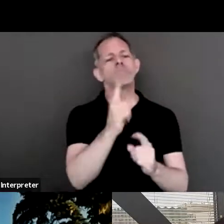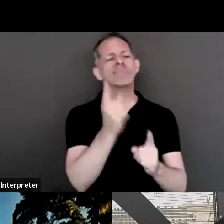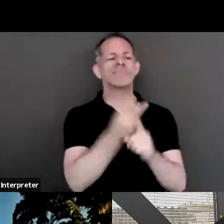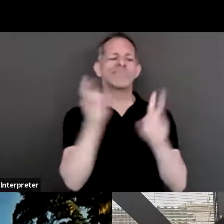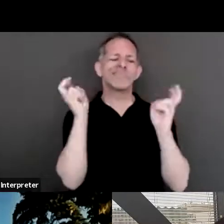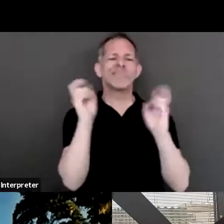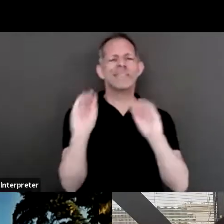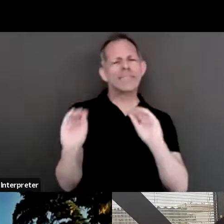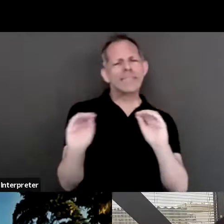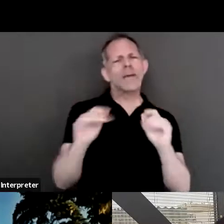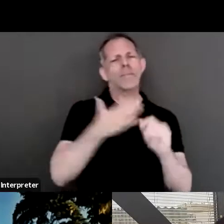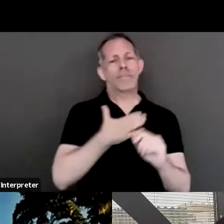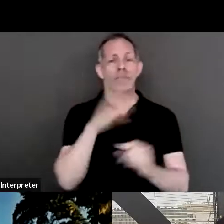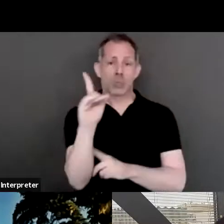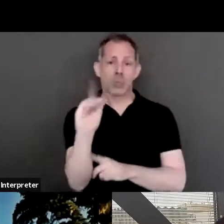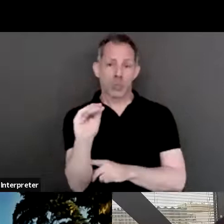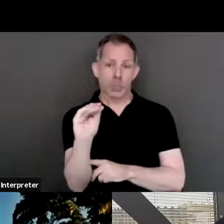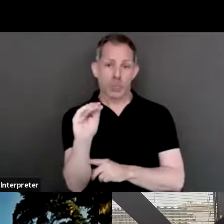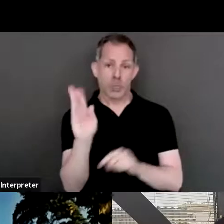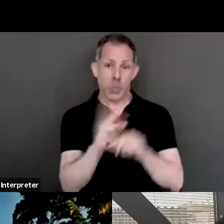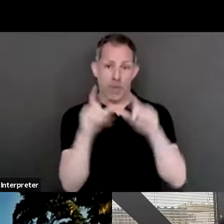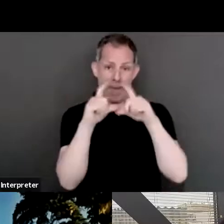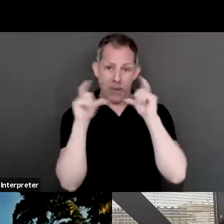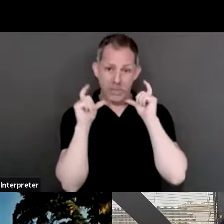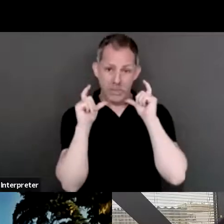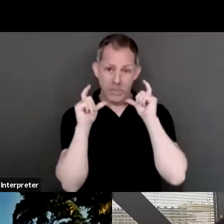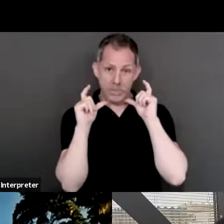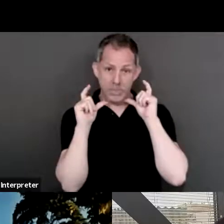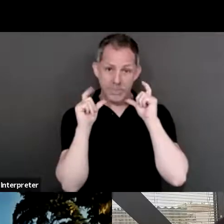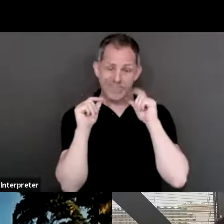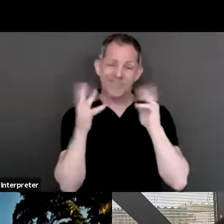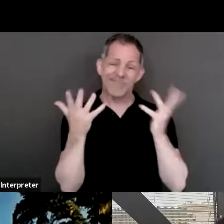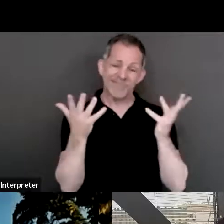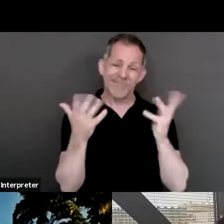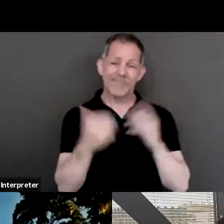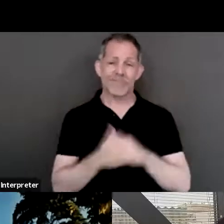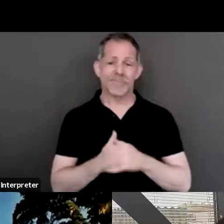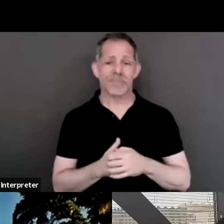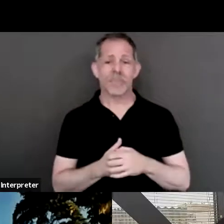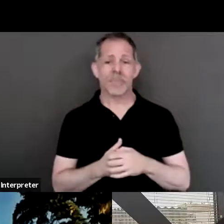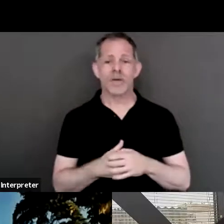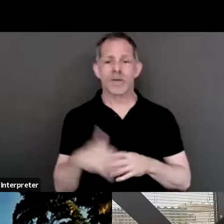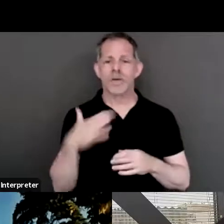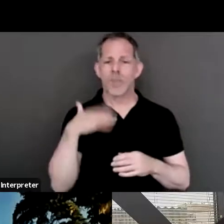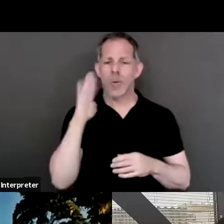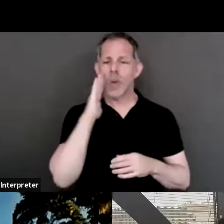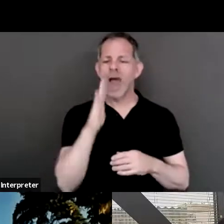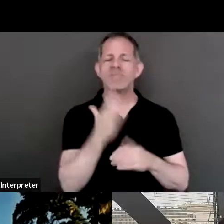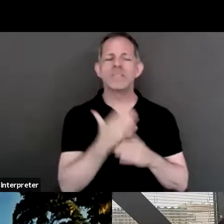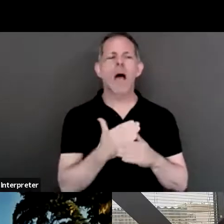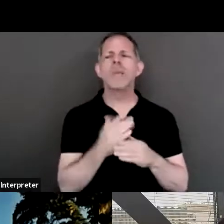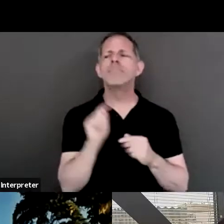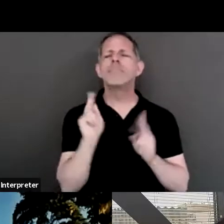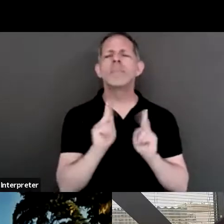I think we're going to have some bumps and some incidences. We've seen that around the community, but for the most part, it's been